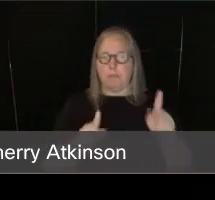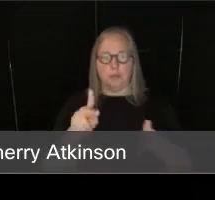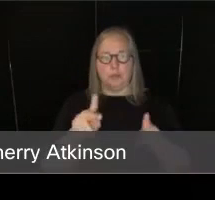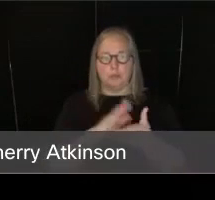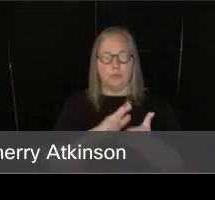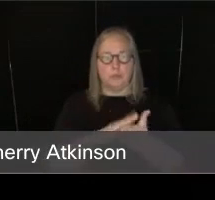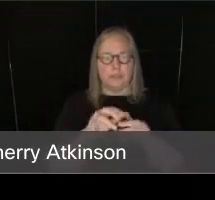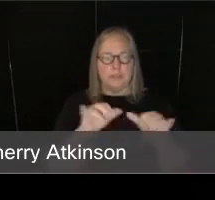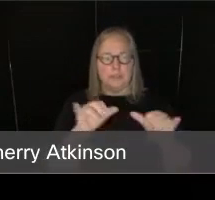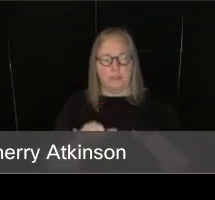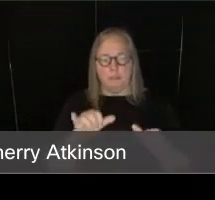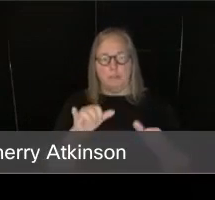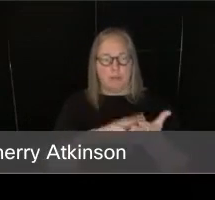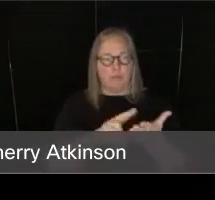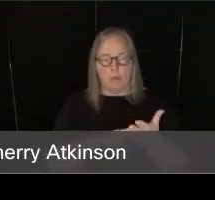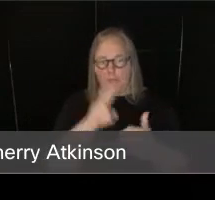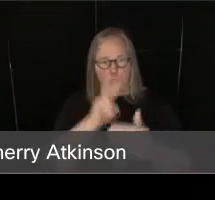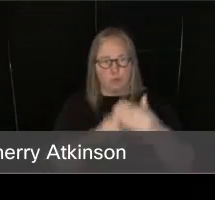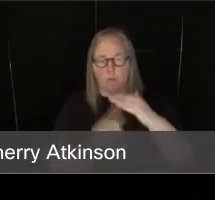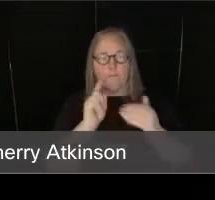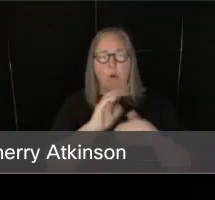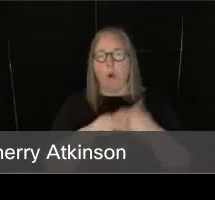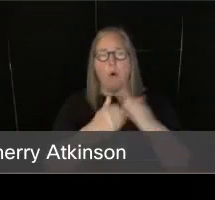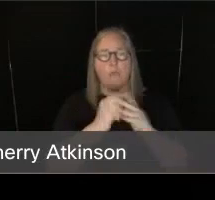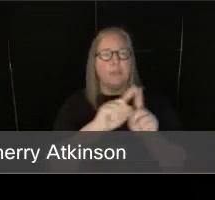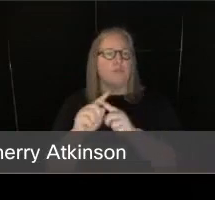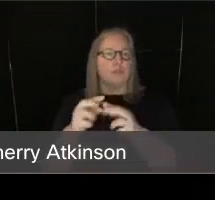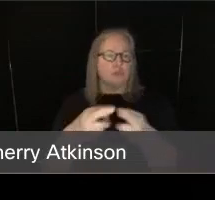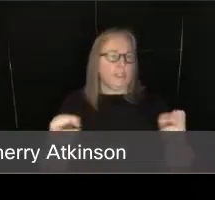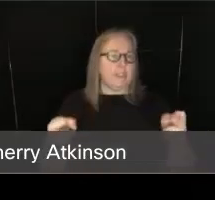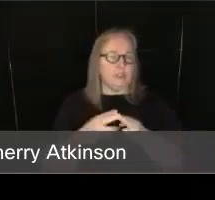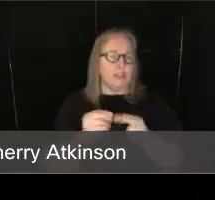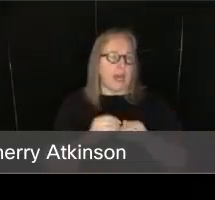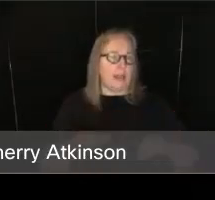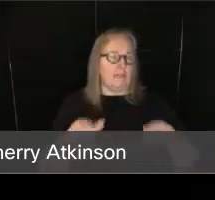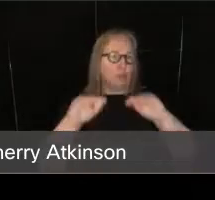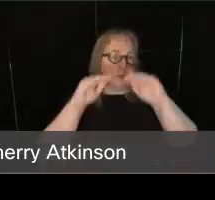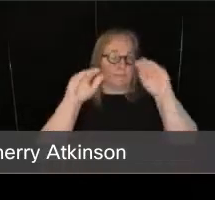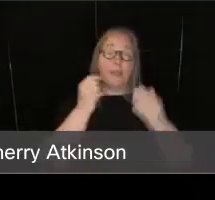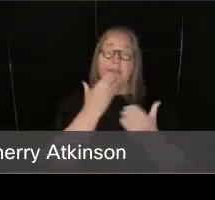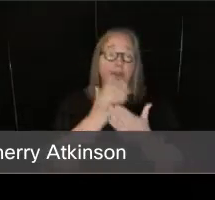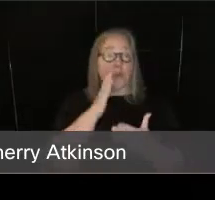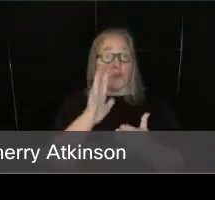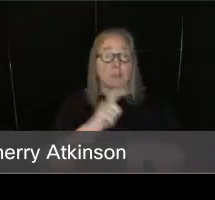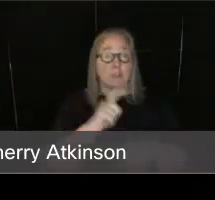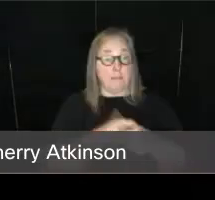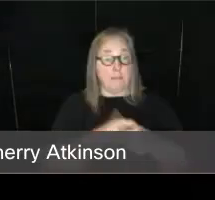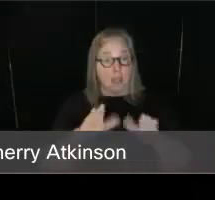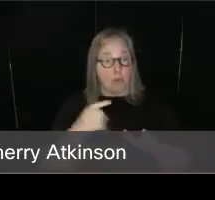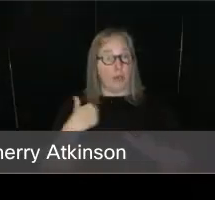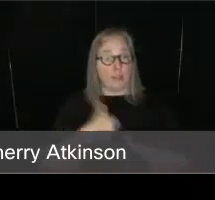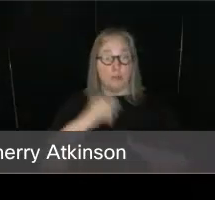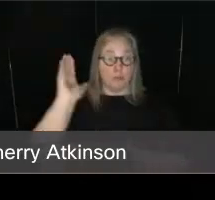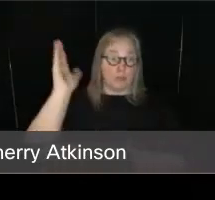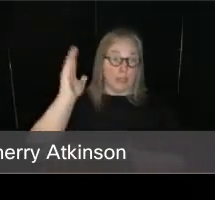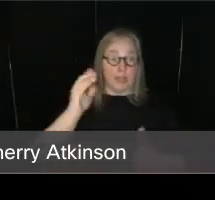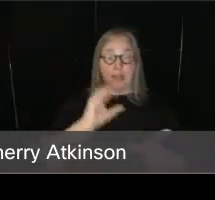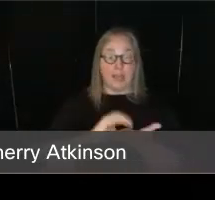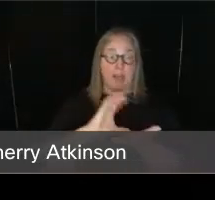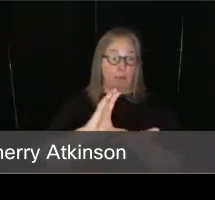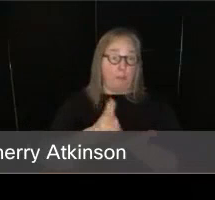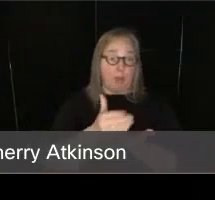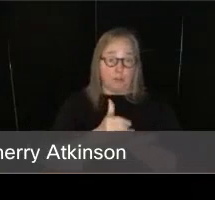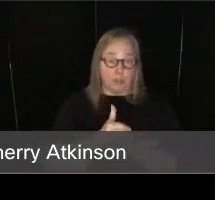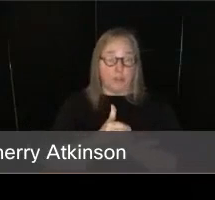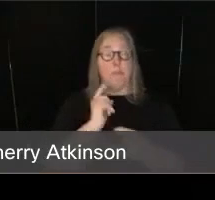enrollment projections at all regions and levels. Thank you for your time allowing us to present the capital budget as well